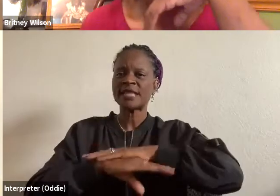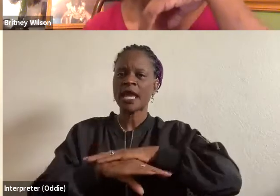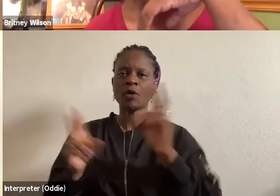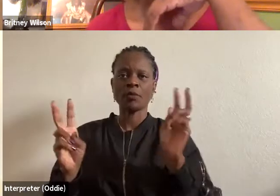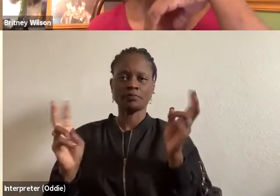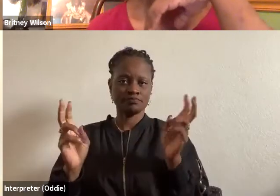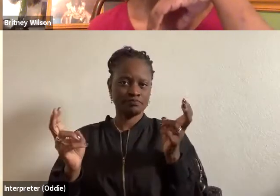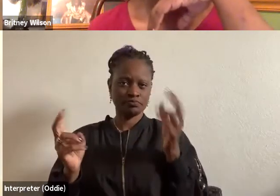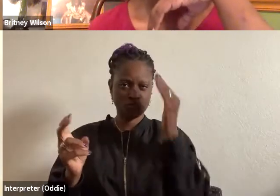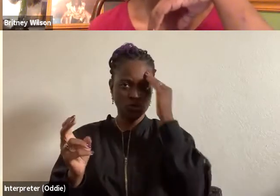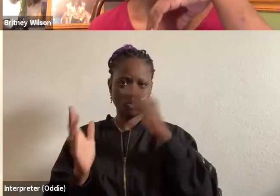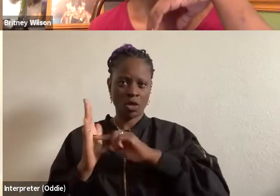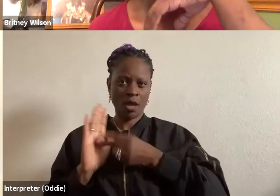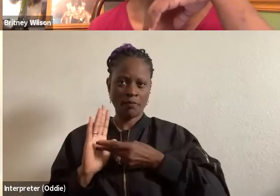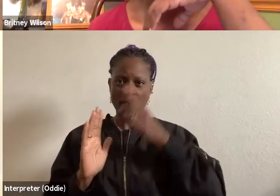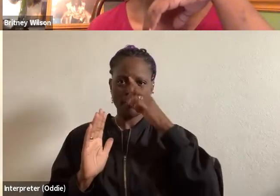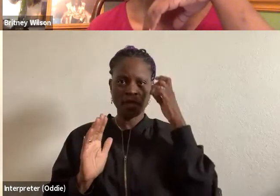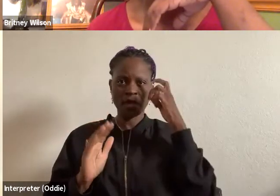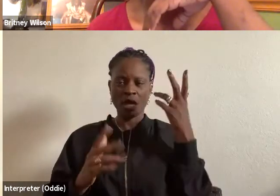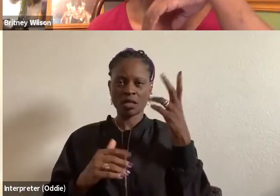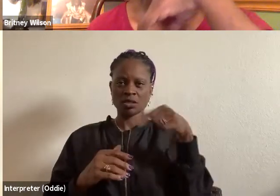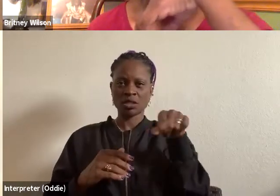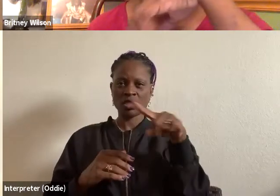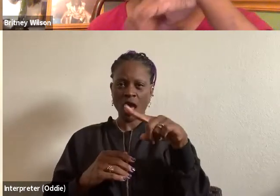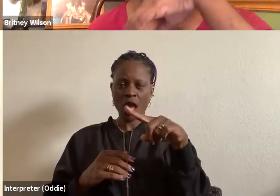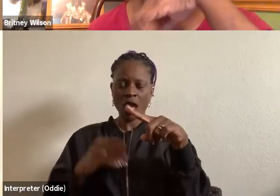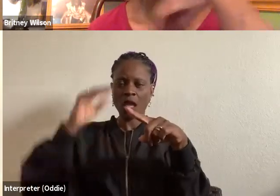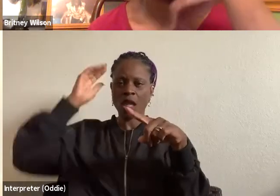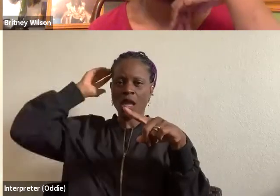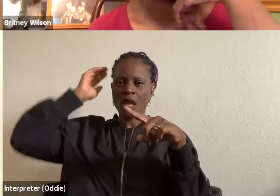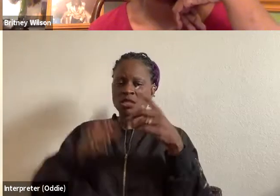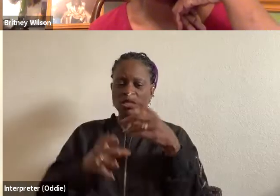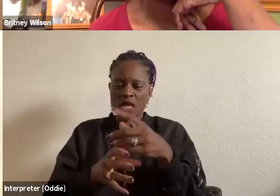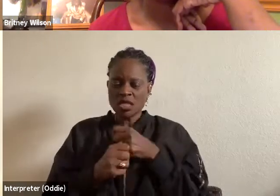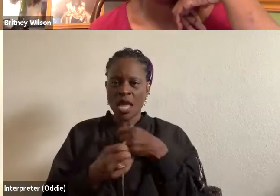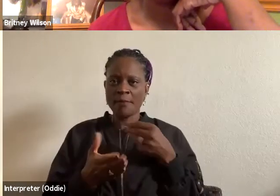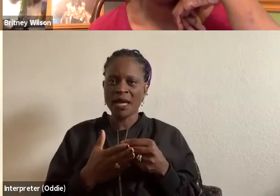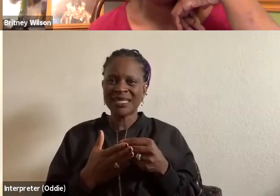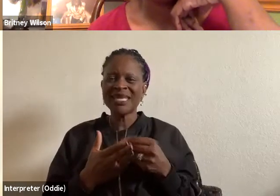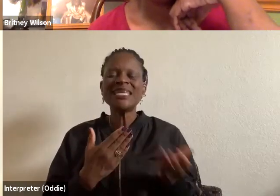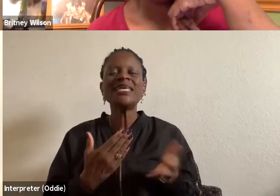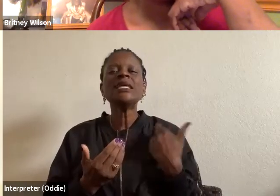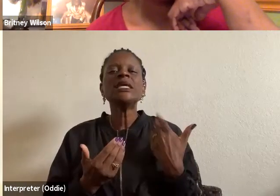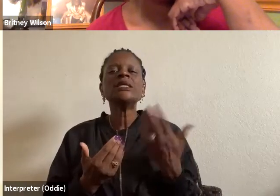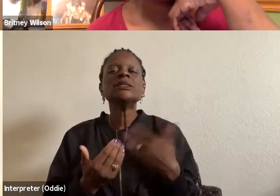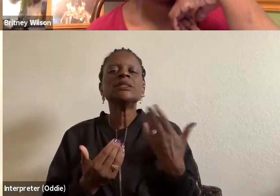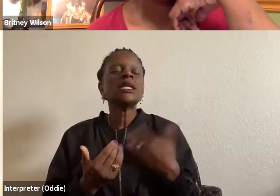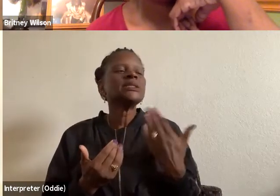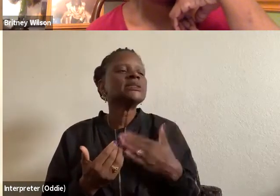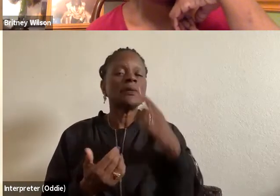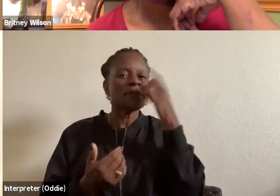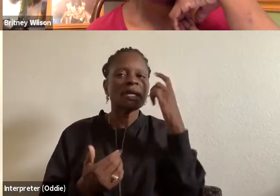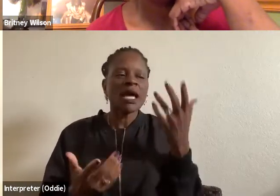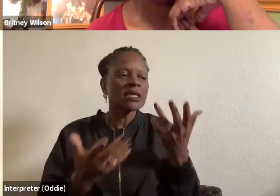Because you all, you know, get money easily, you know, from your organizations, from just being yourself, and not understanding